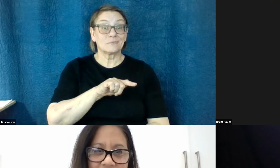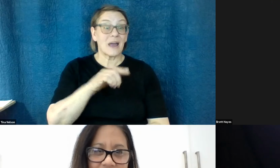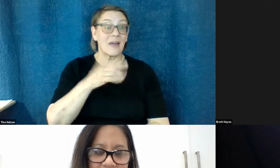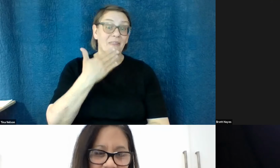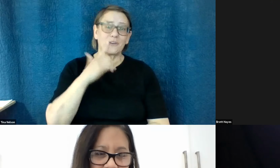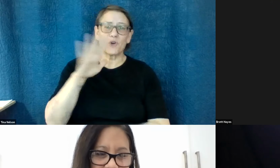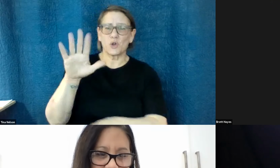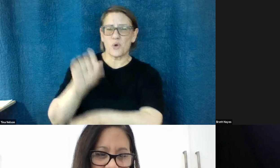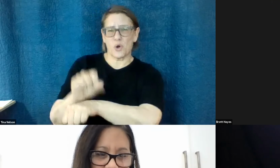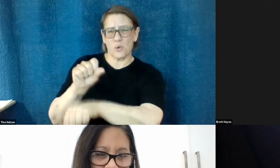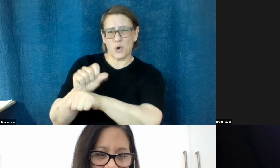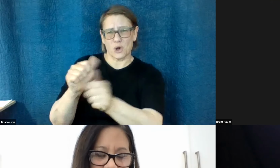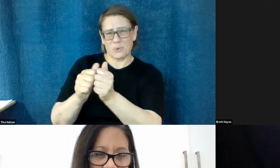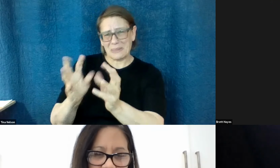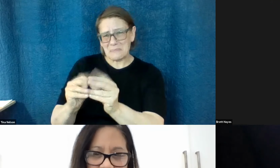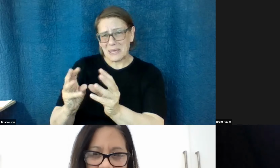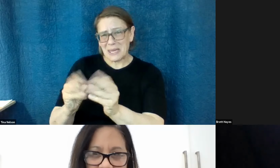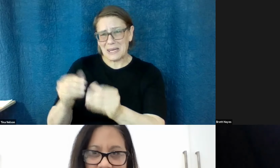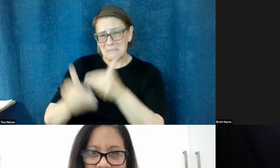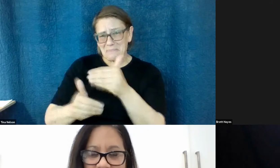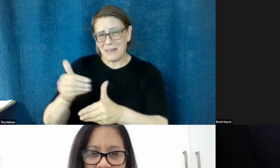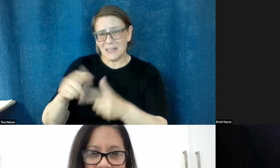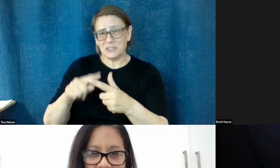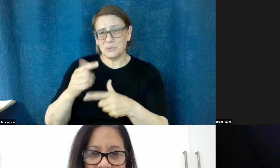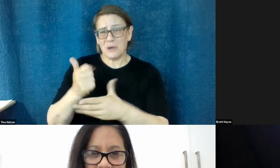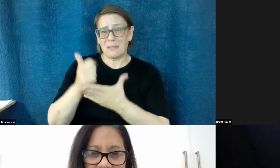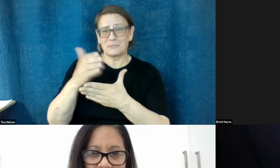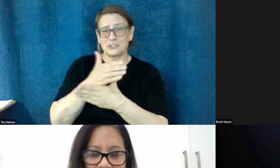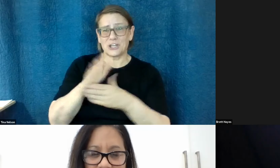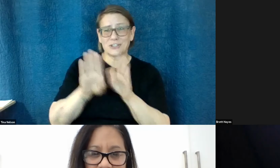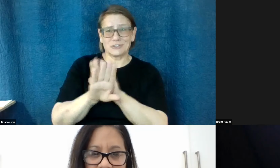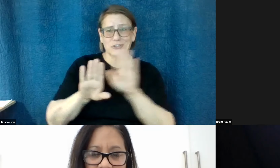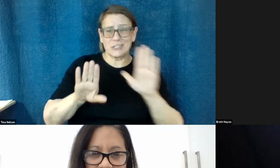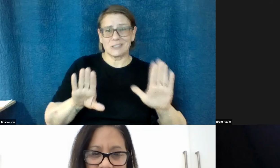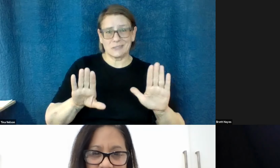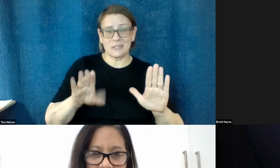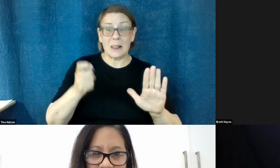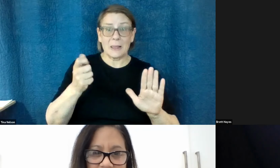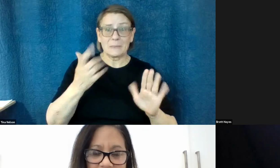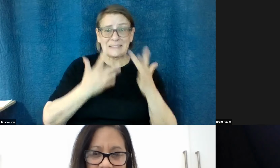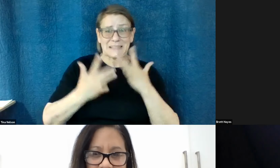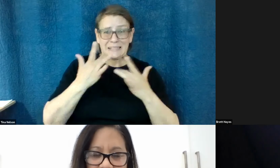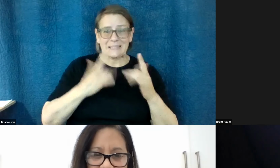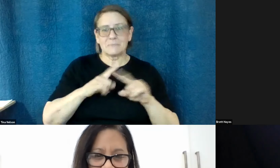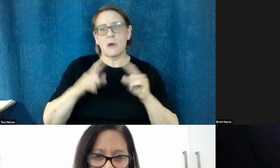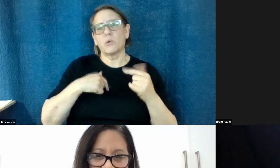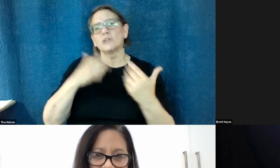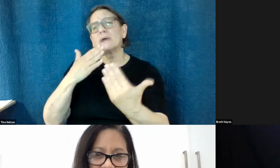work with the meeting and to share on the screen. A little tedious, but we're really grateful.